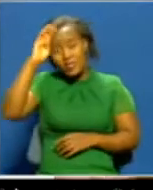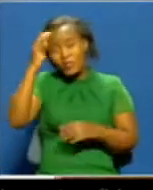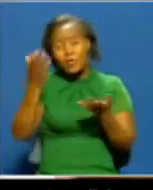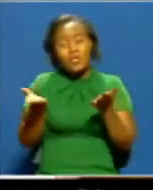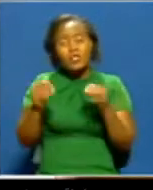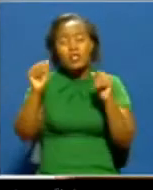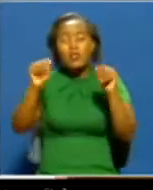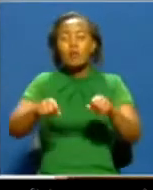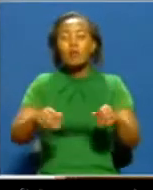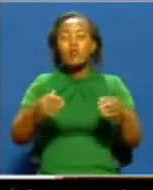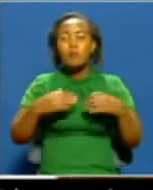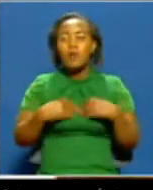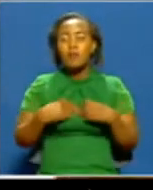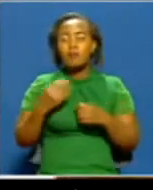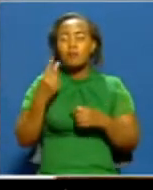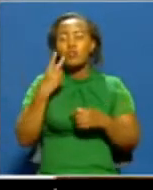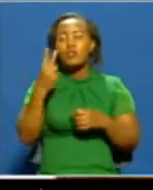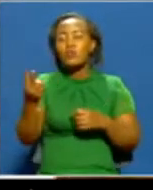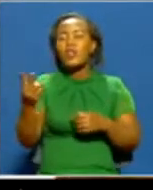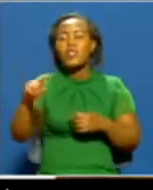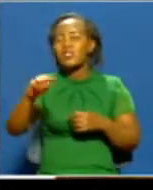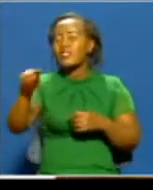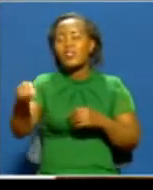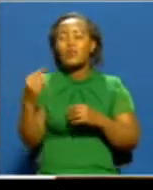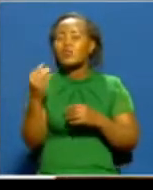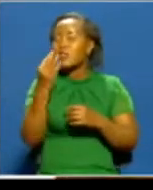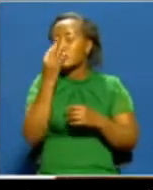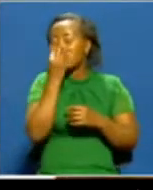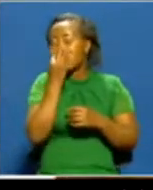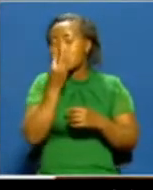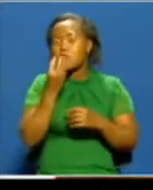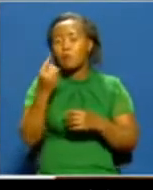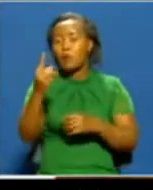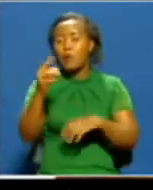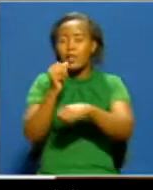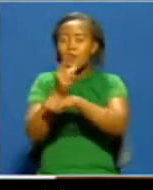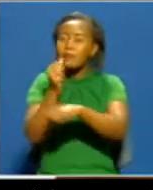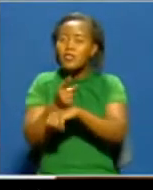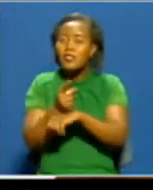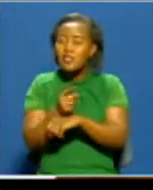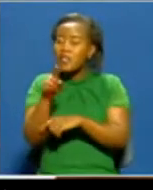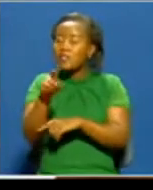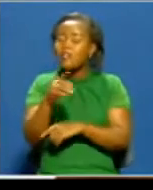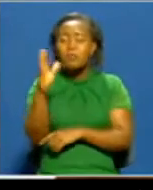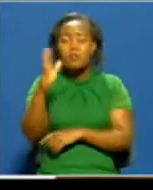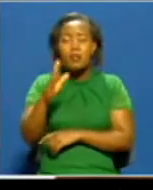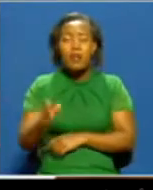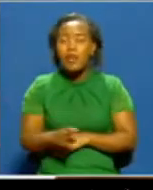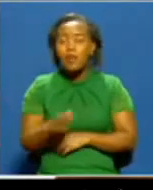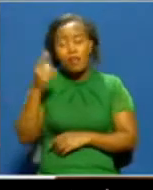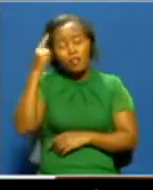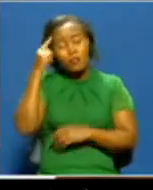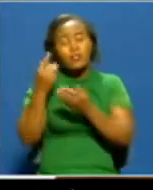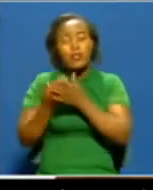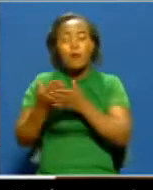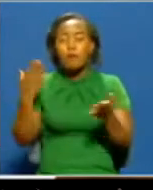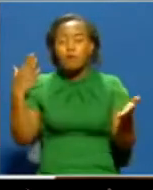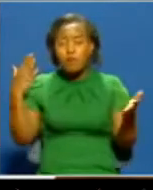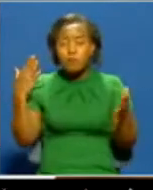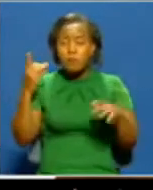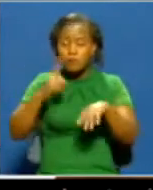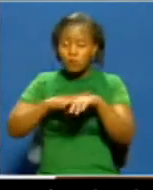2,000 liters of oxygen now per minute. Now, this is a capacity that we were not even thinking about, you know, when we started